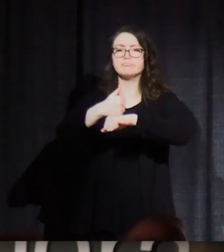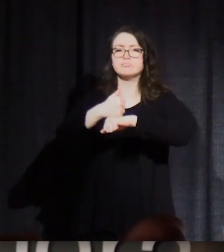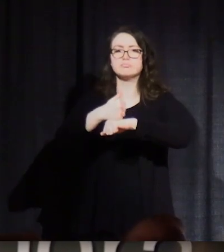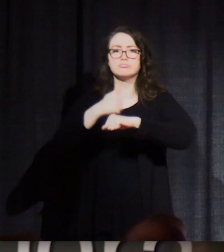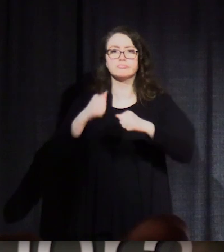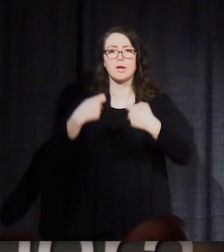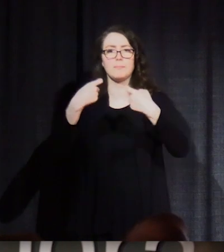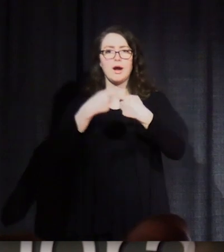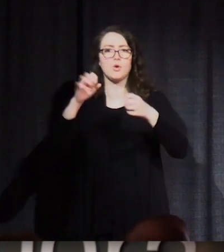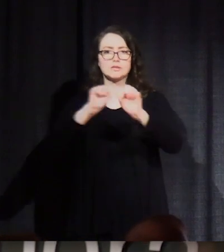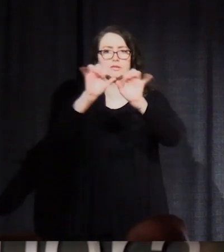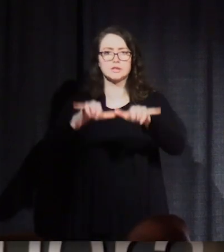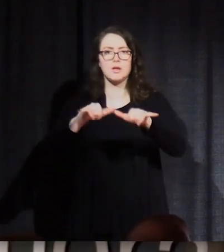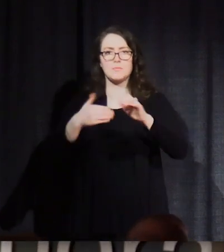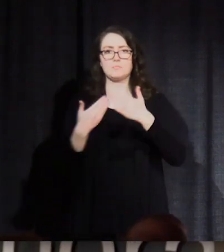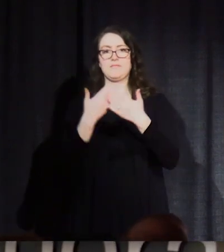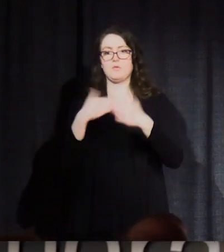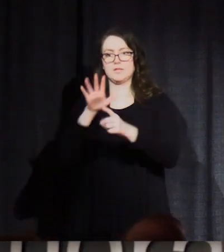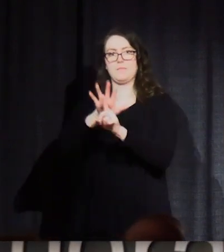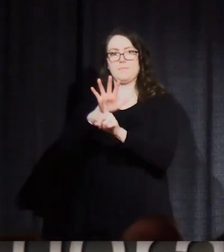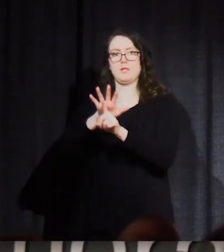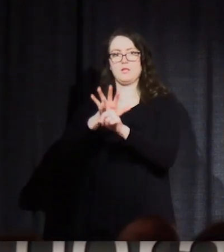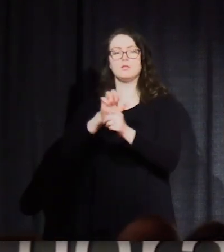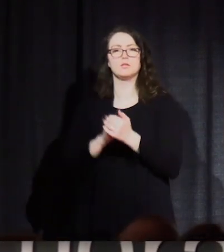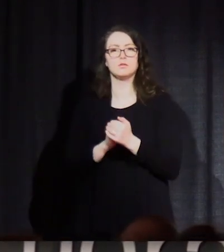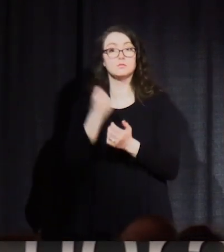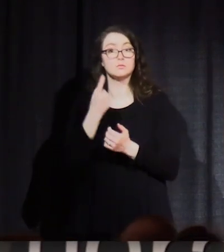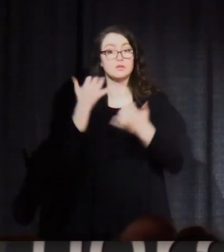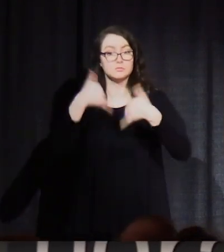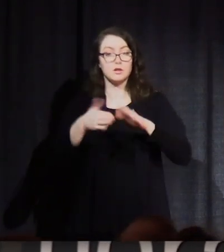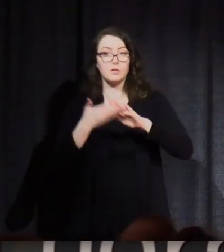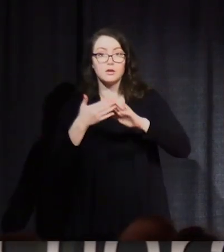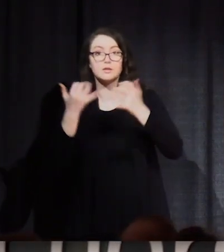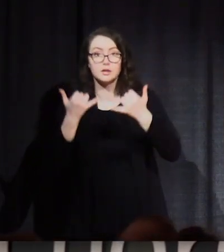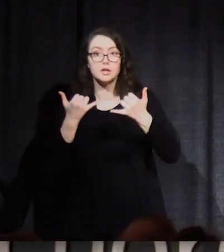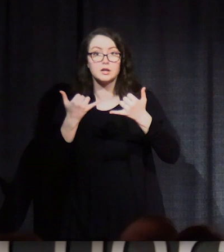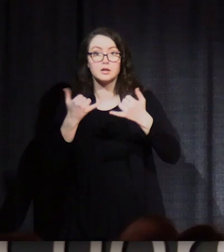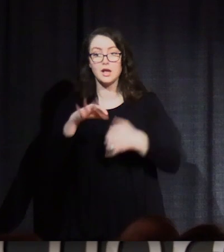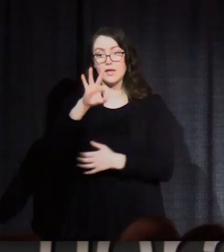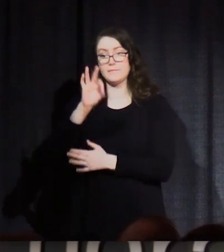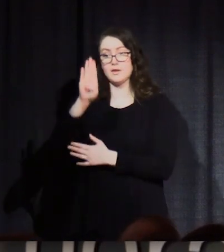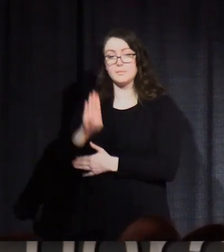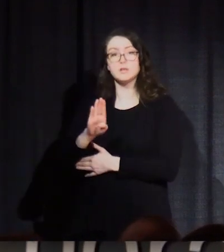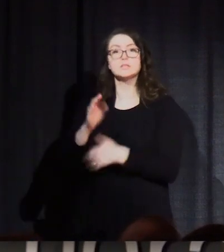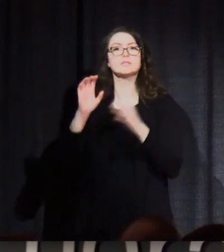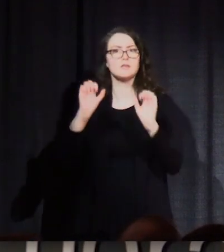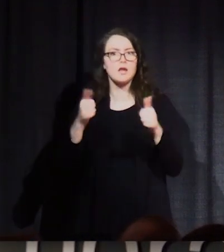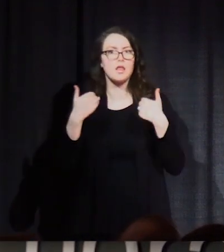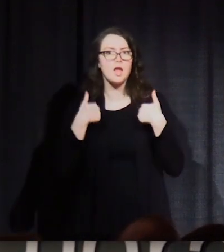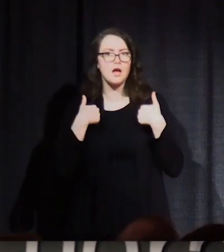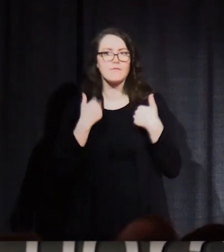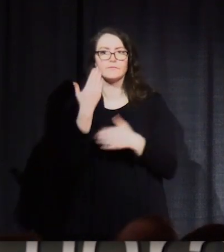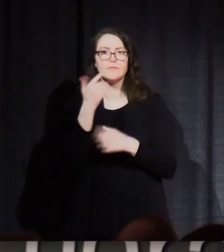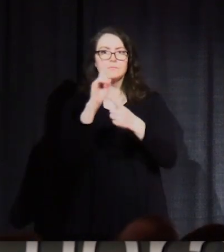world. This system, that's still operating today, can power the city of Fairbanks for nearly 15 minutes